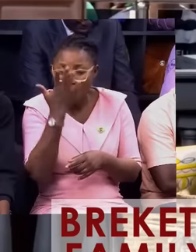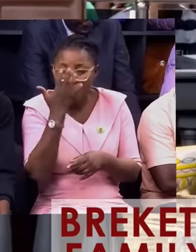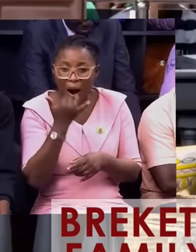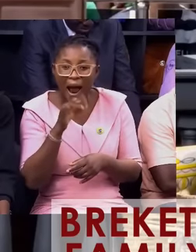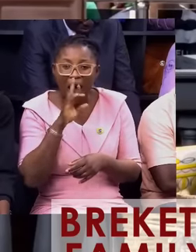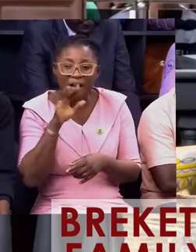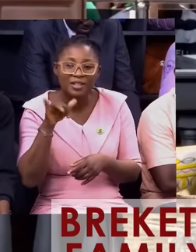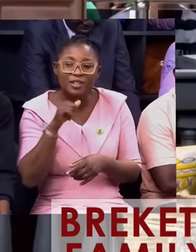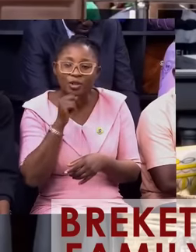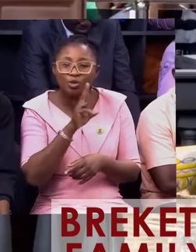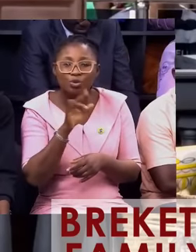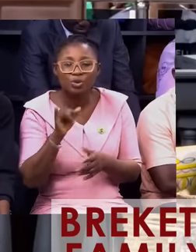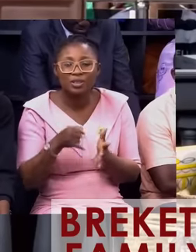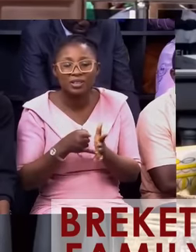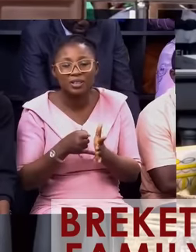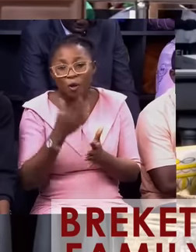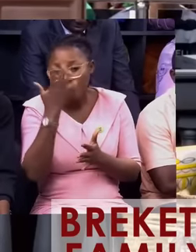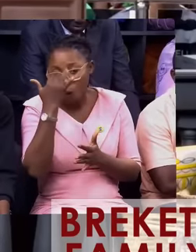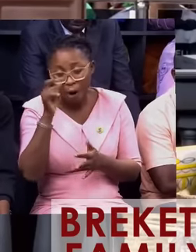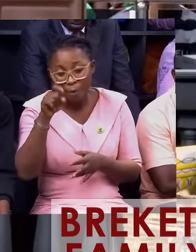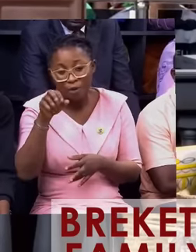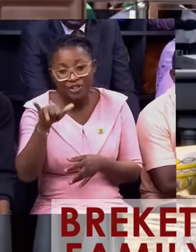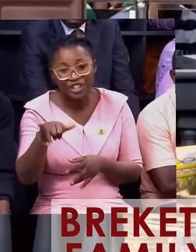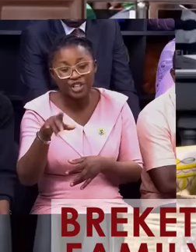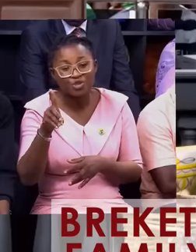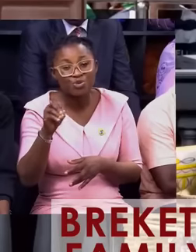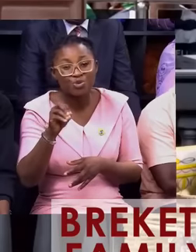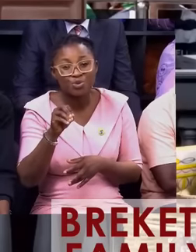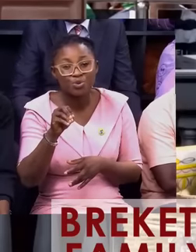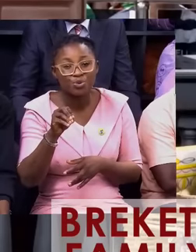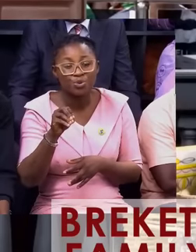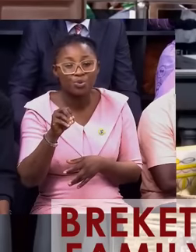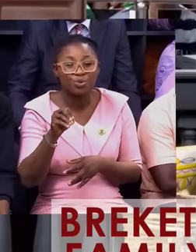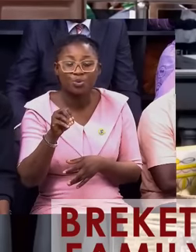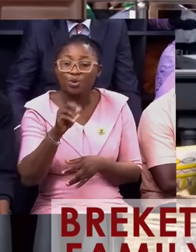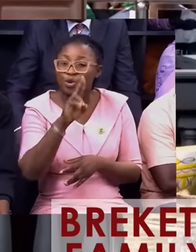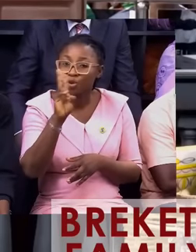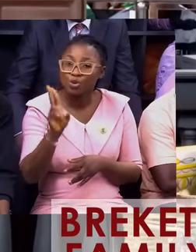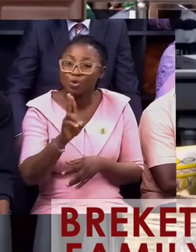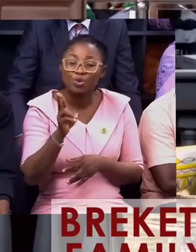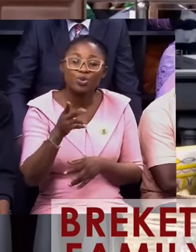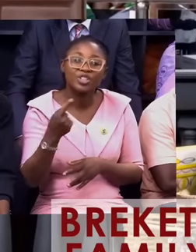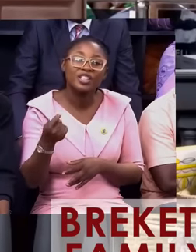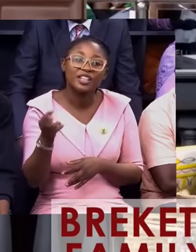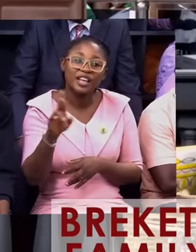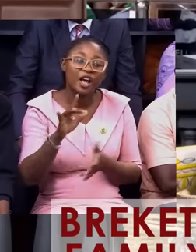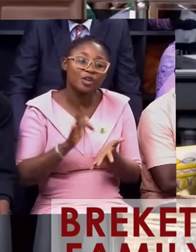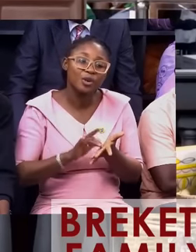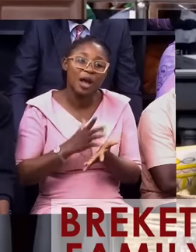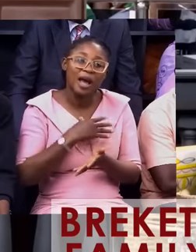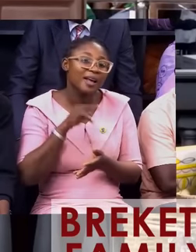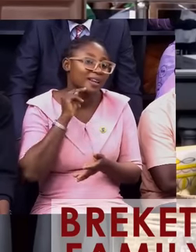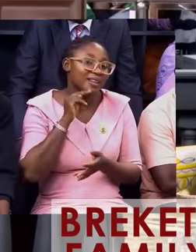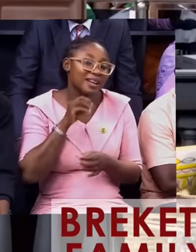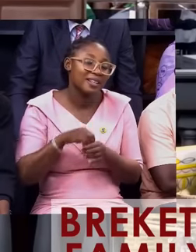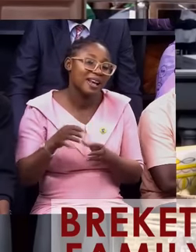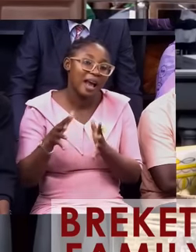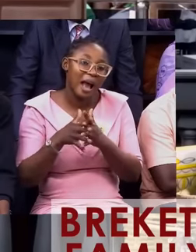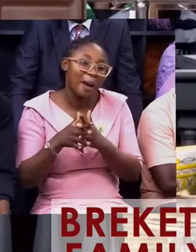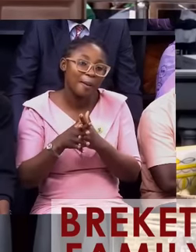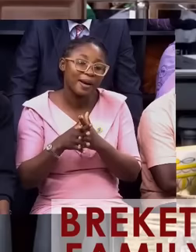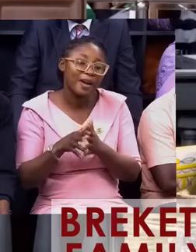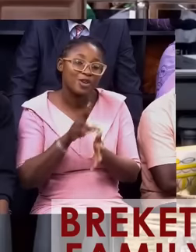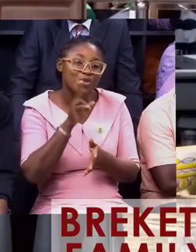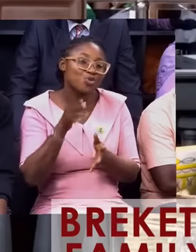they not using it why must they use and Nigerians in America use the drugs made in America they don't come to